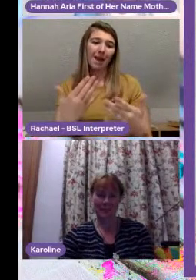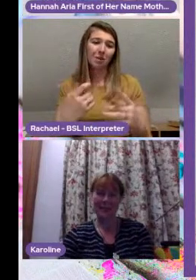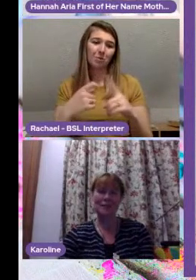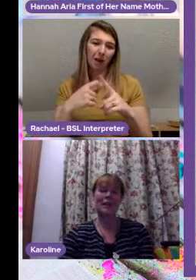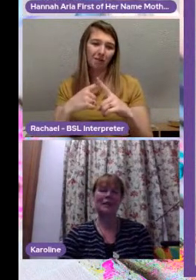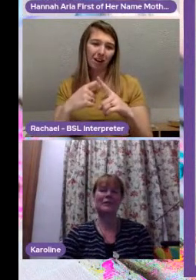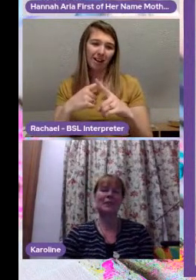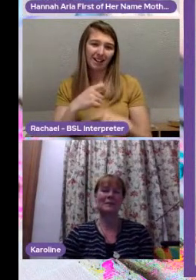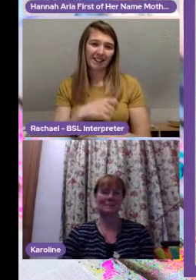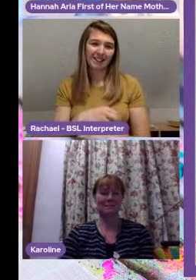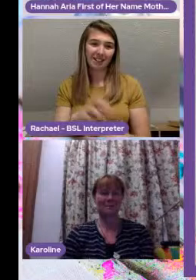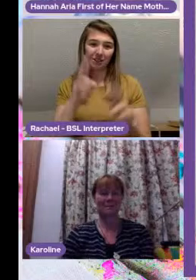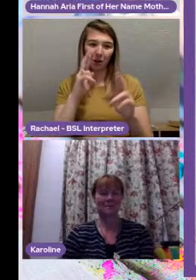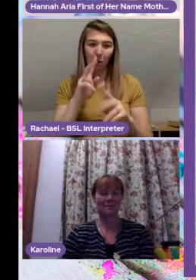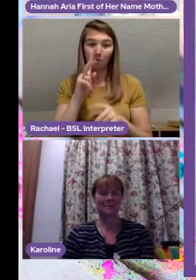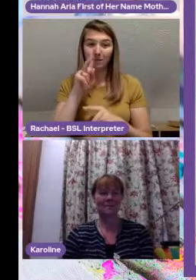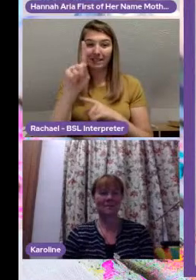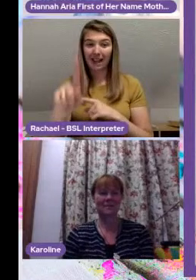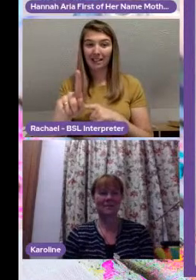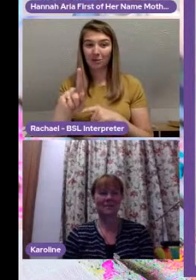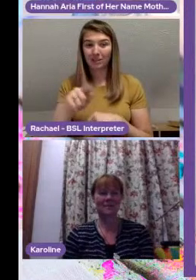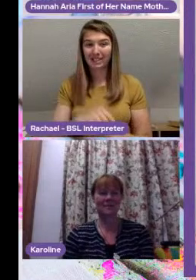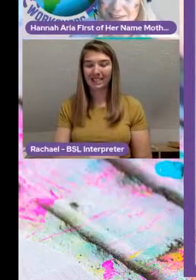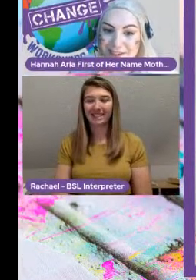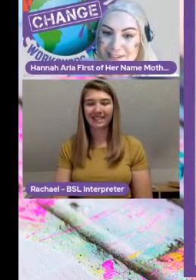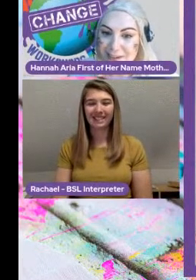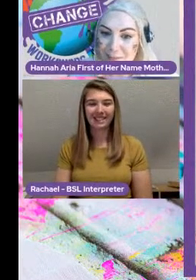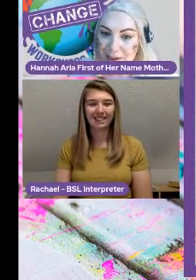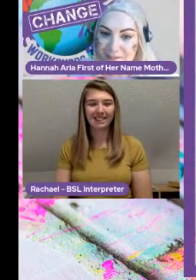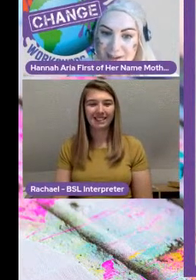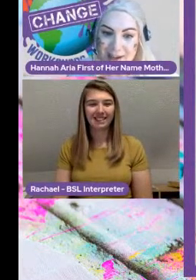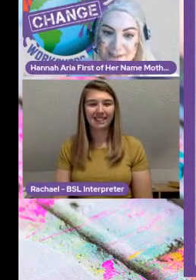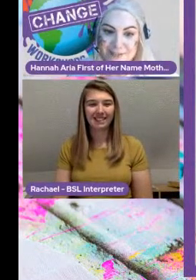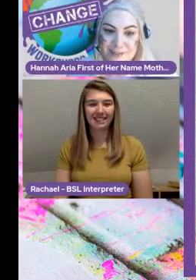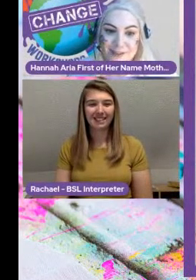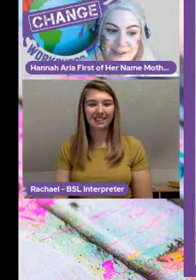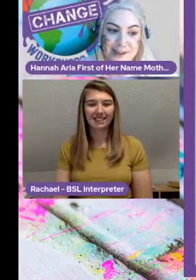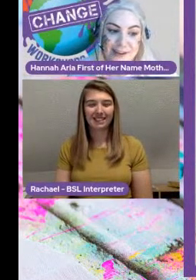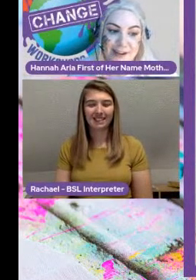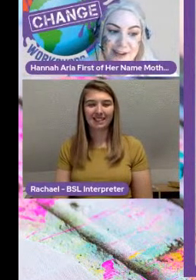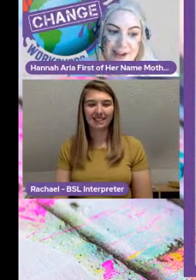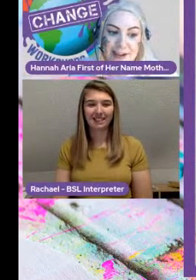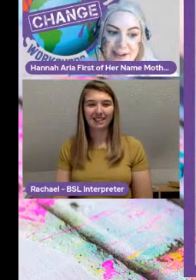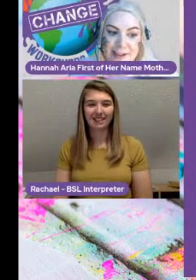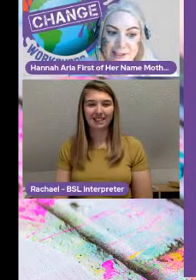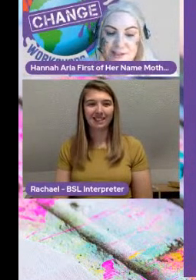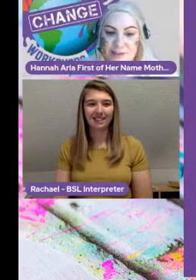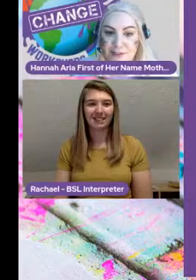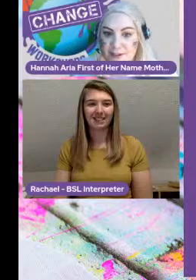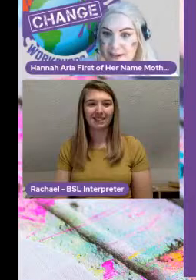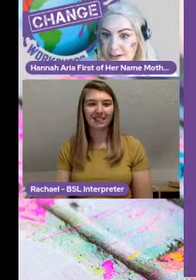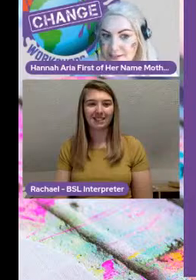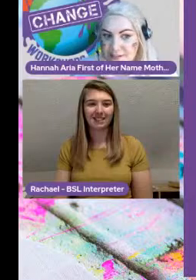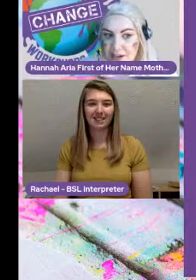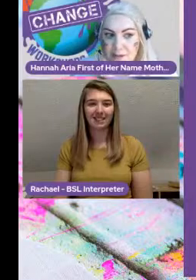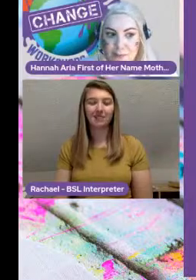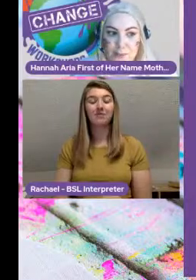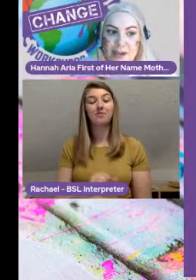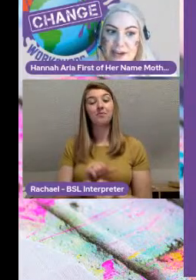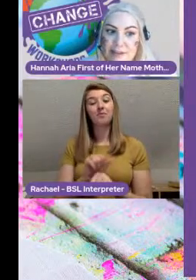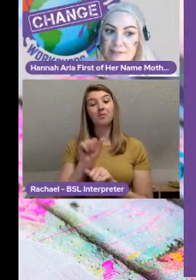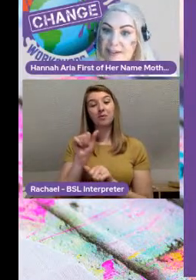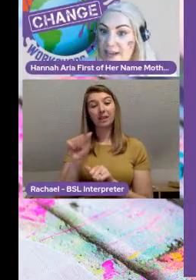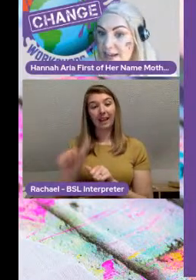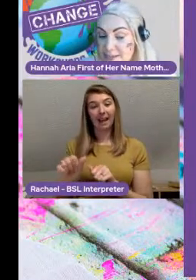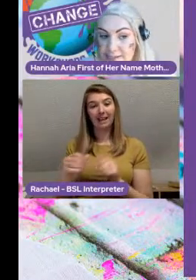Caroline. And hopefully we'll see you again soon. So bye for now. And next up,